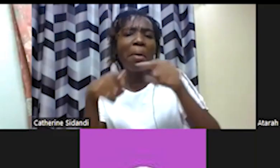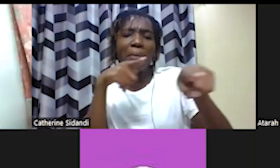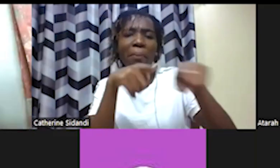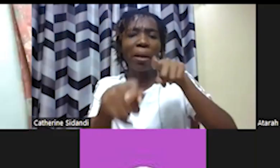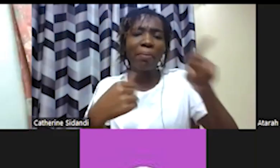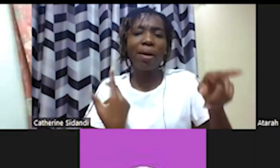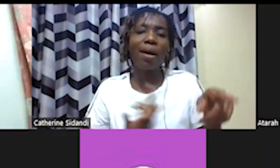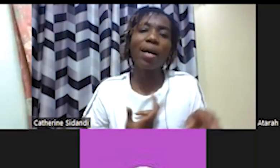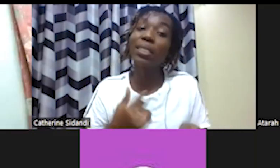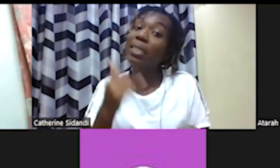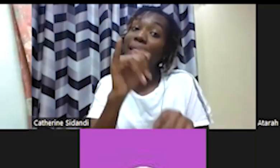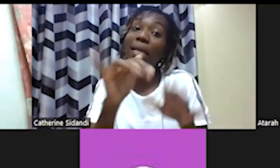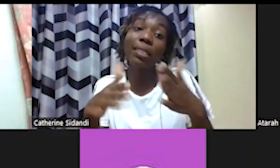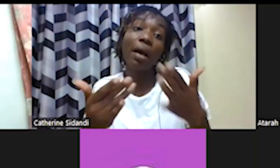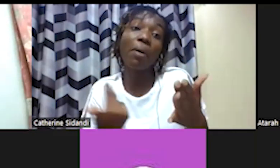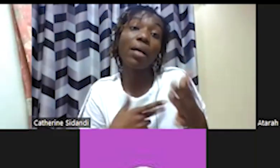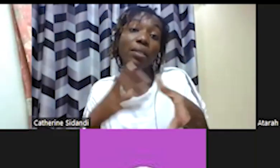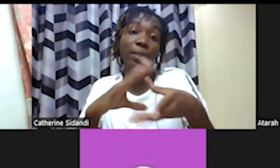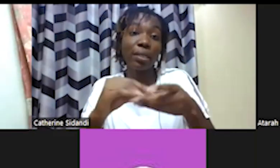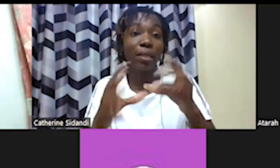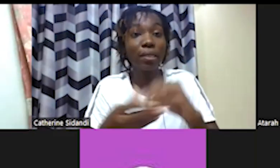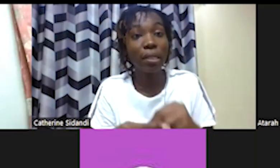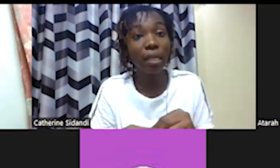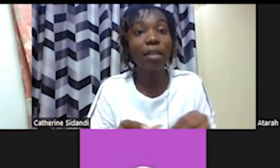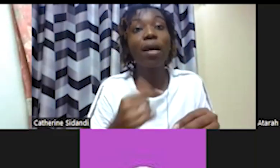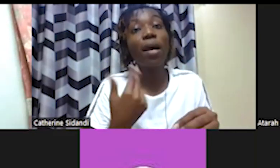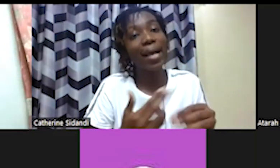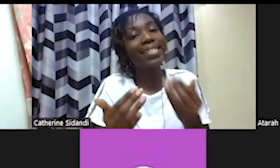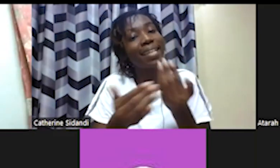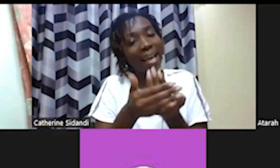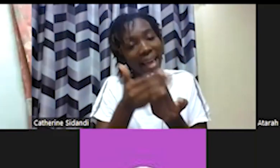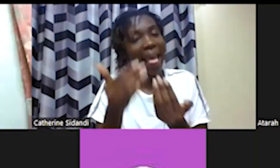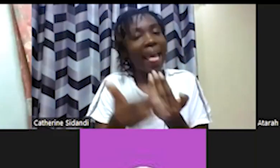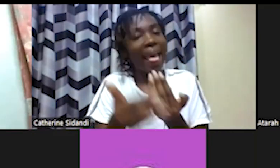That is how we were created, just to care.